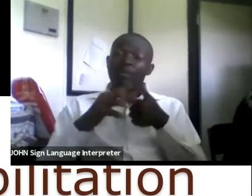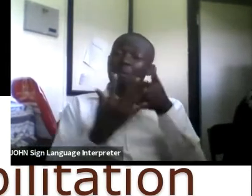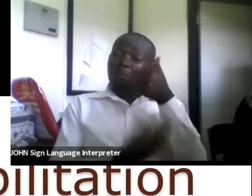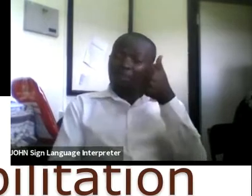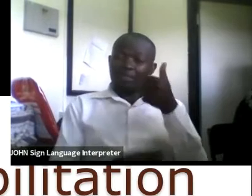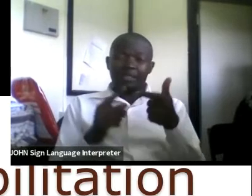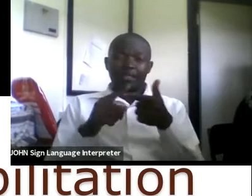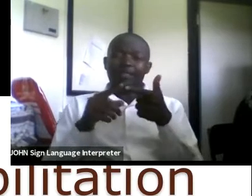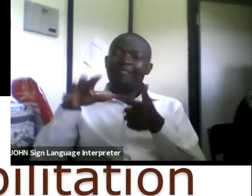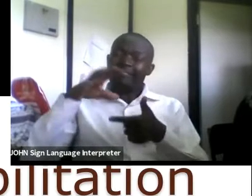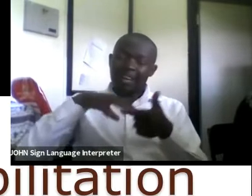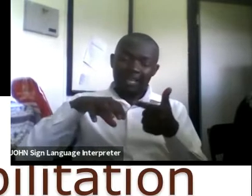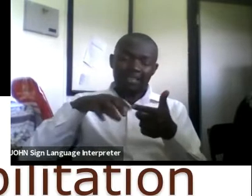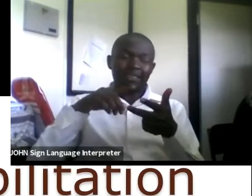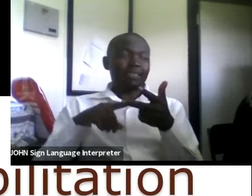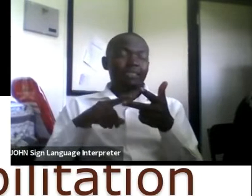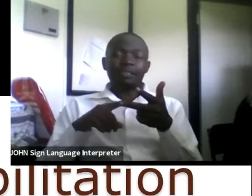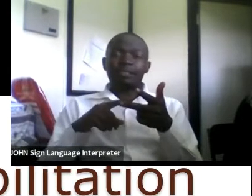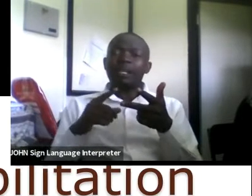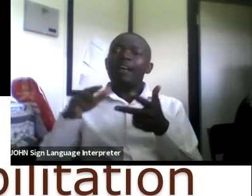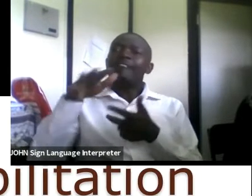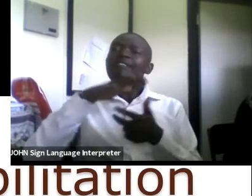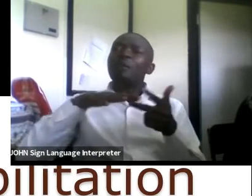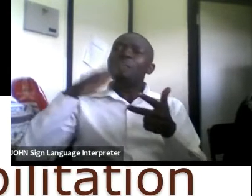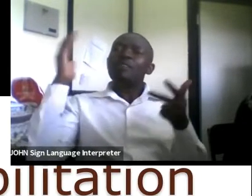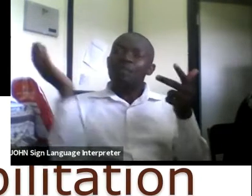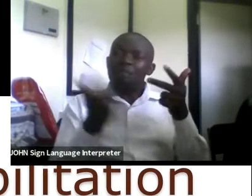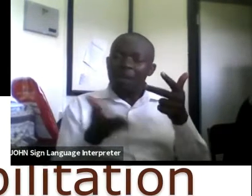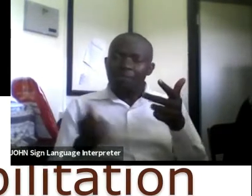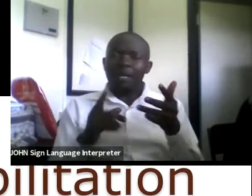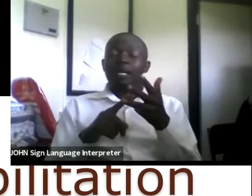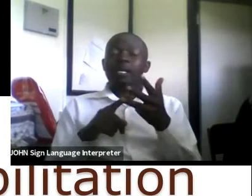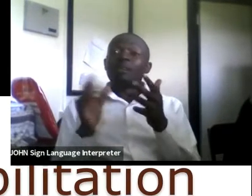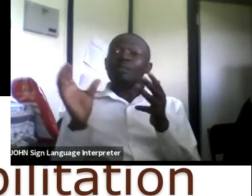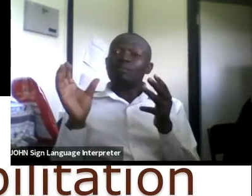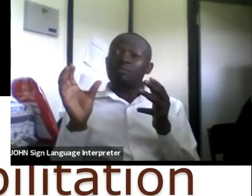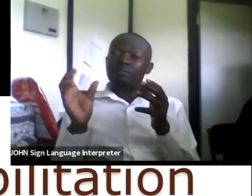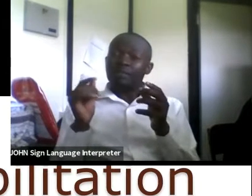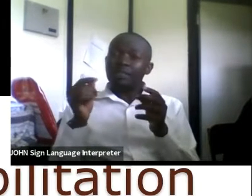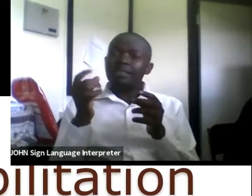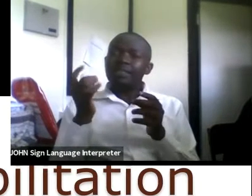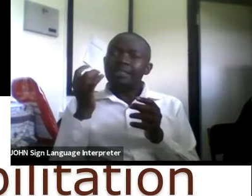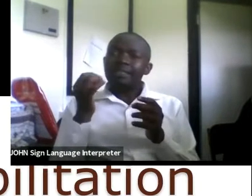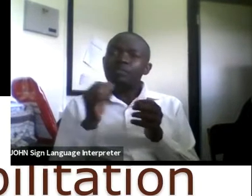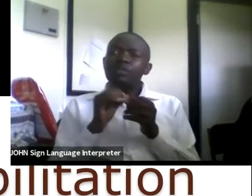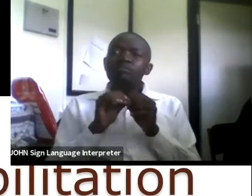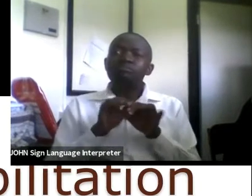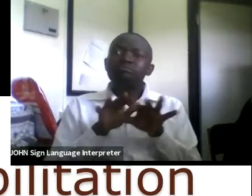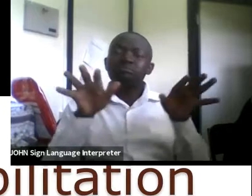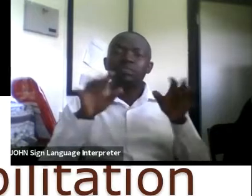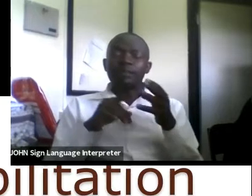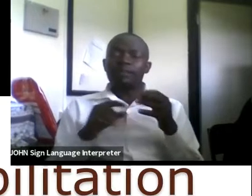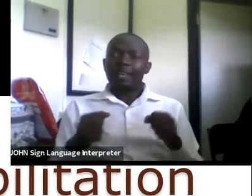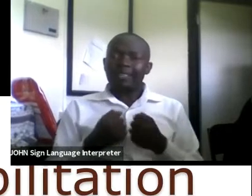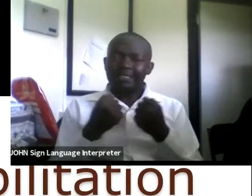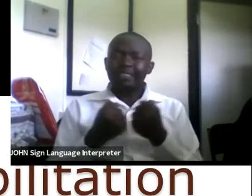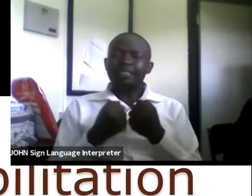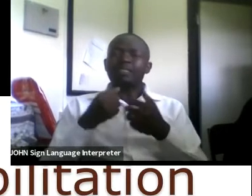violence, environmental degradation, non-communicable diseases, and accidents, a lot of other things which